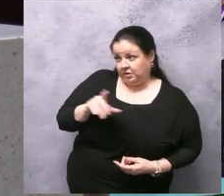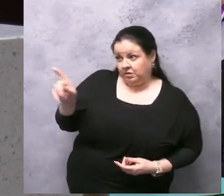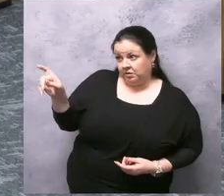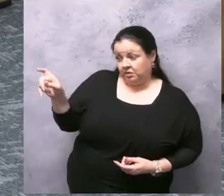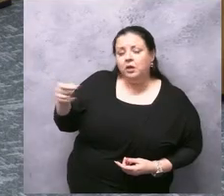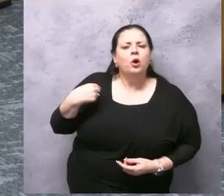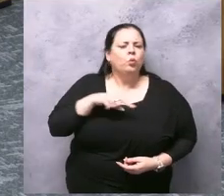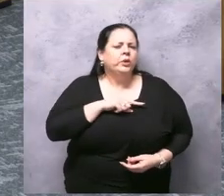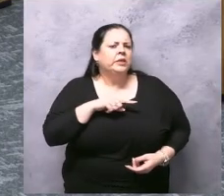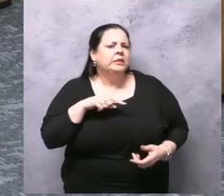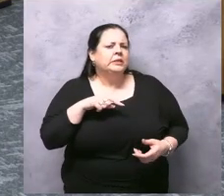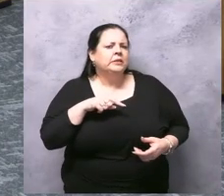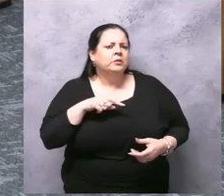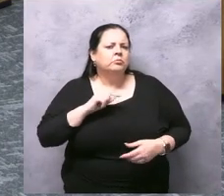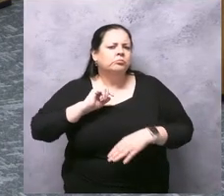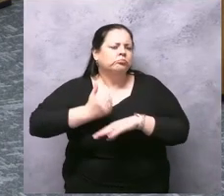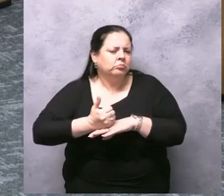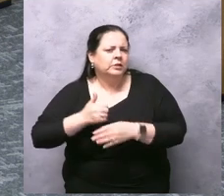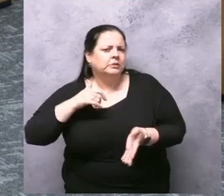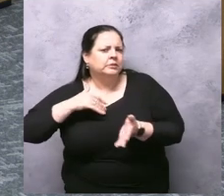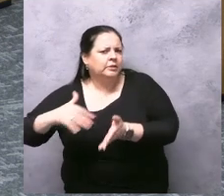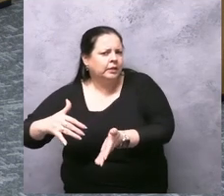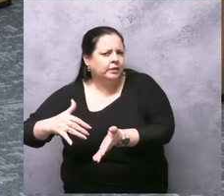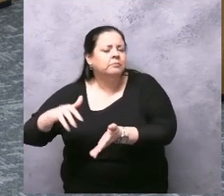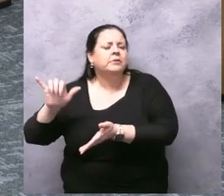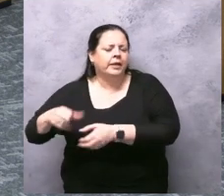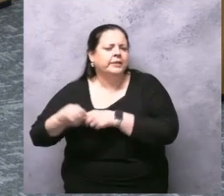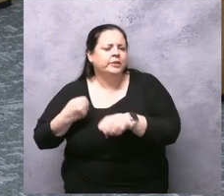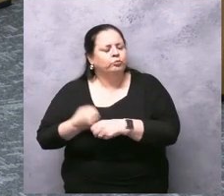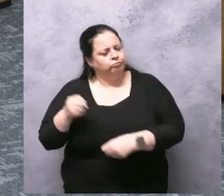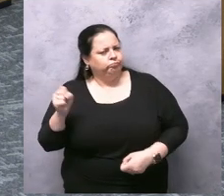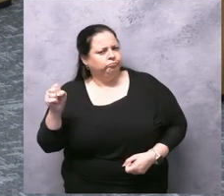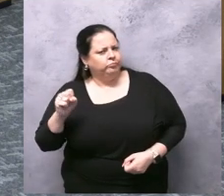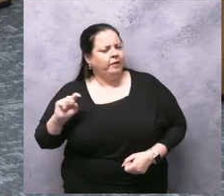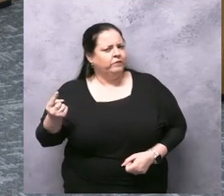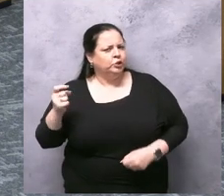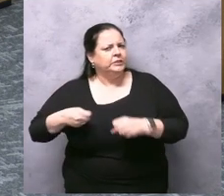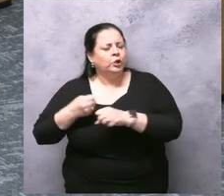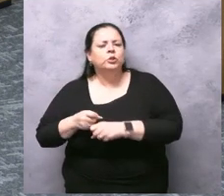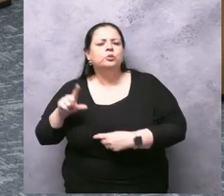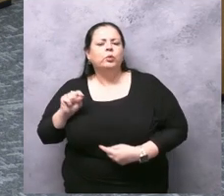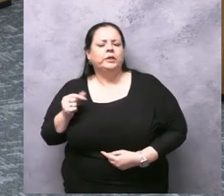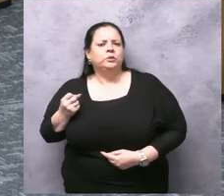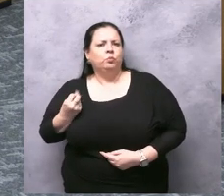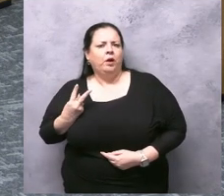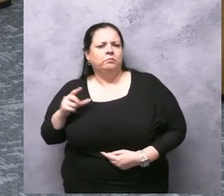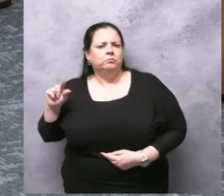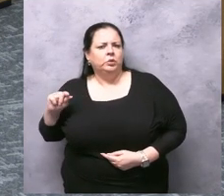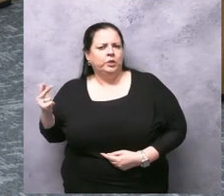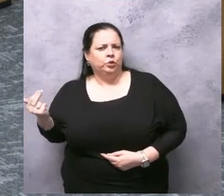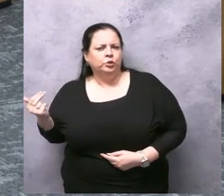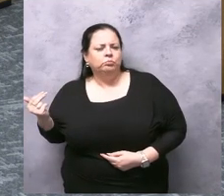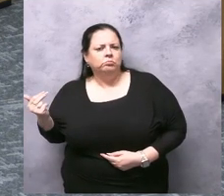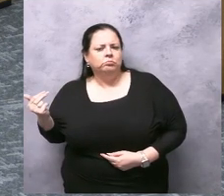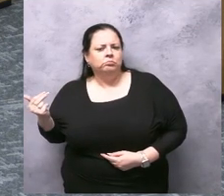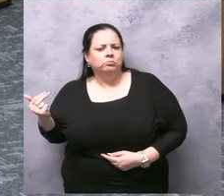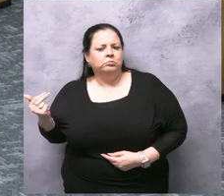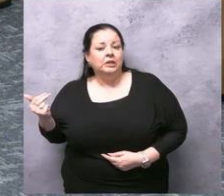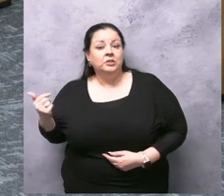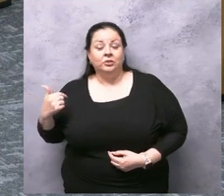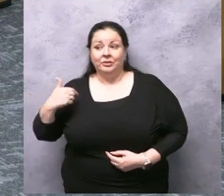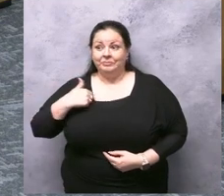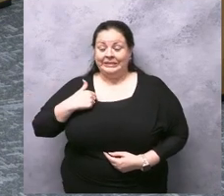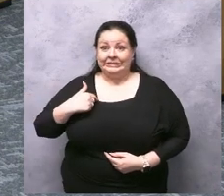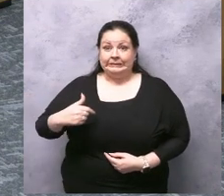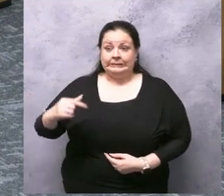did a study for the district in that year. Yes, our first year was in 2012, 2013. I am not familiar